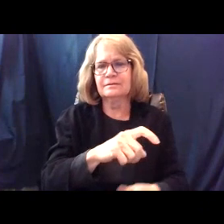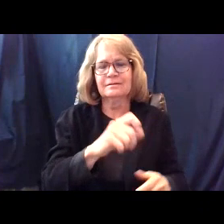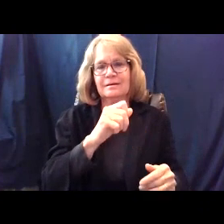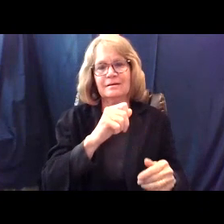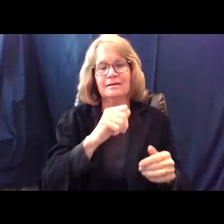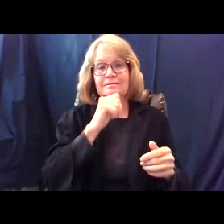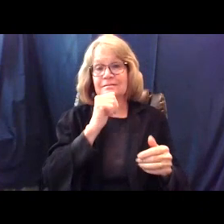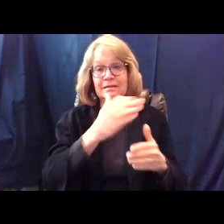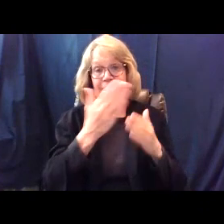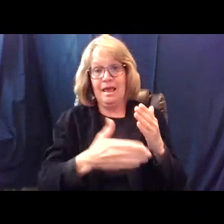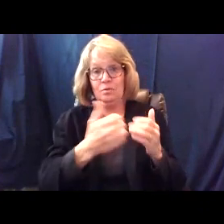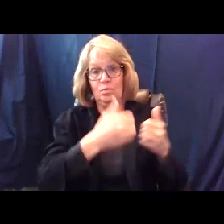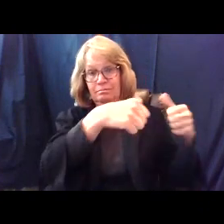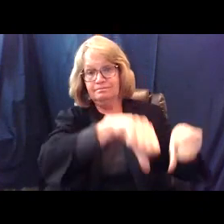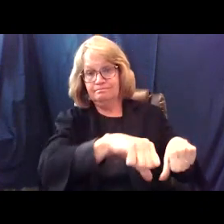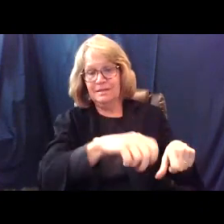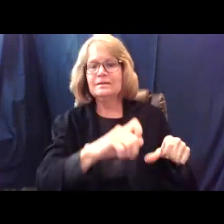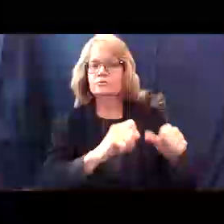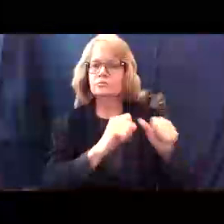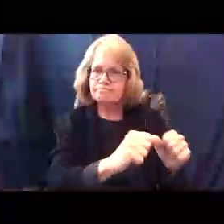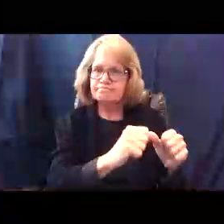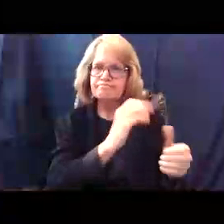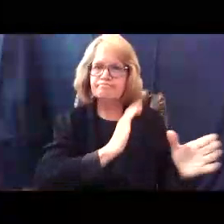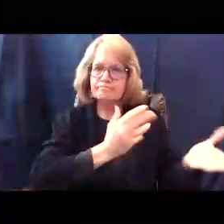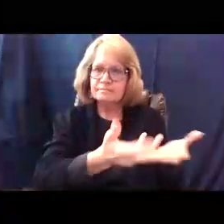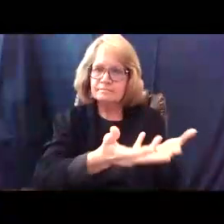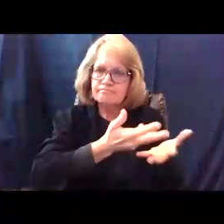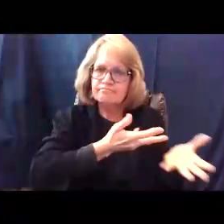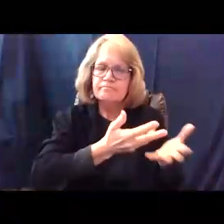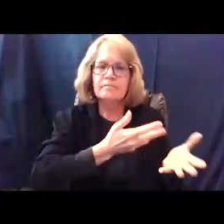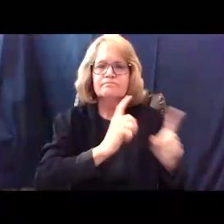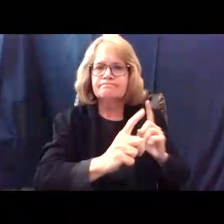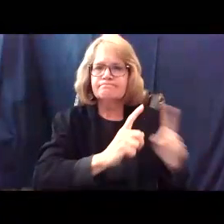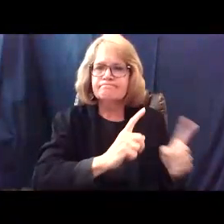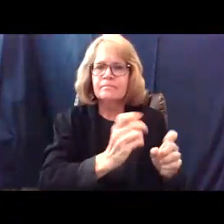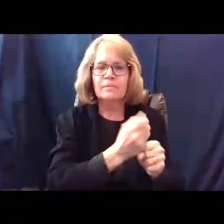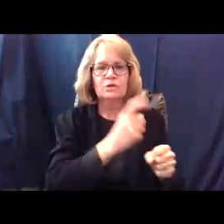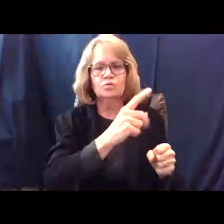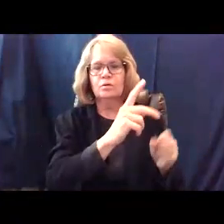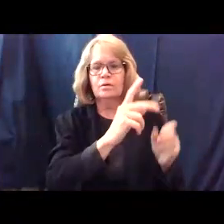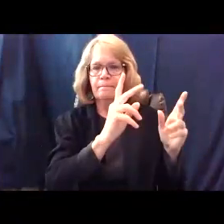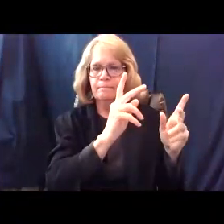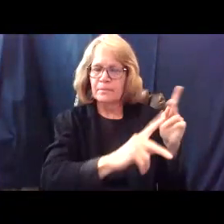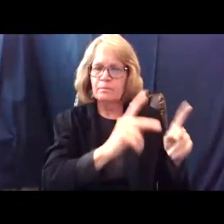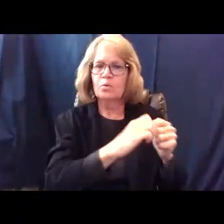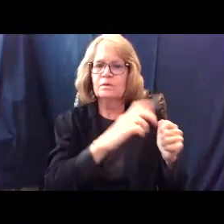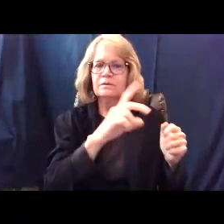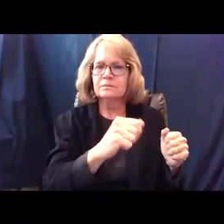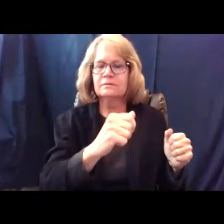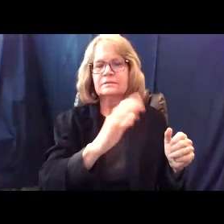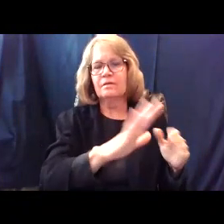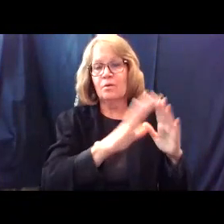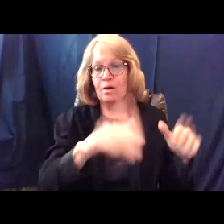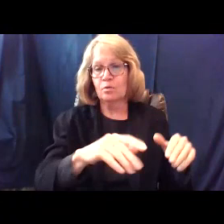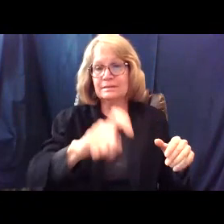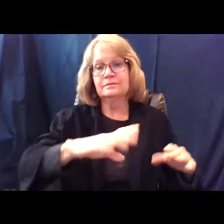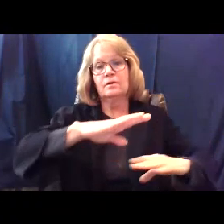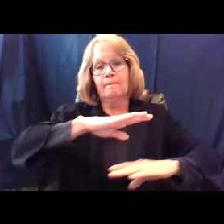denial. It needs to be a continued conversation to make sure that individuals with disabilities are able to have their housing needs met.